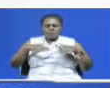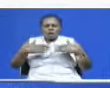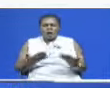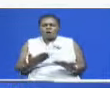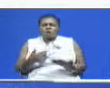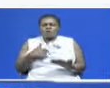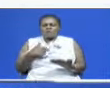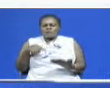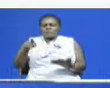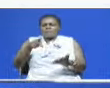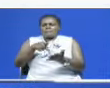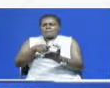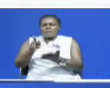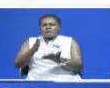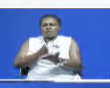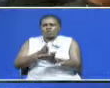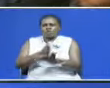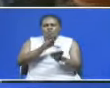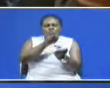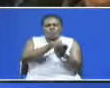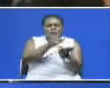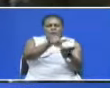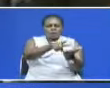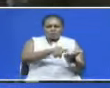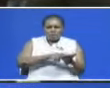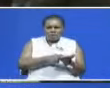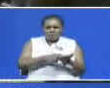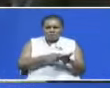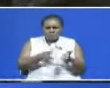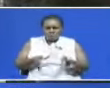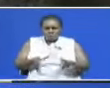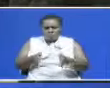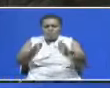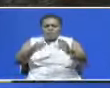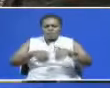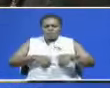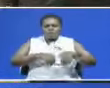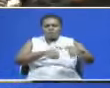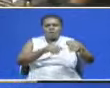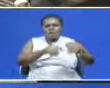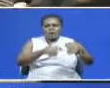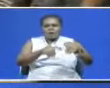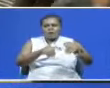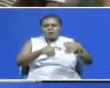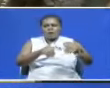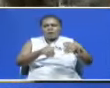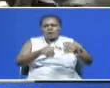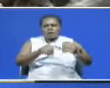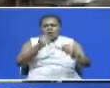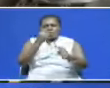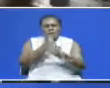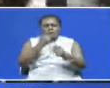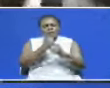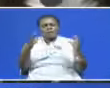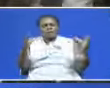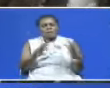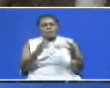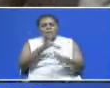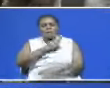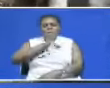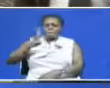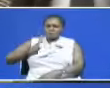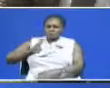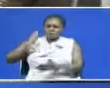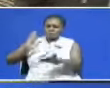have, you are actually paying them through a bank loan? As a way forward, the Kenya Medical Laboratory Technicians and Technologists Board